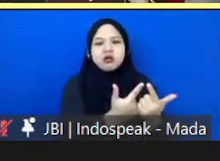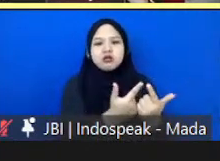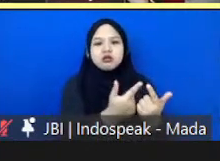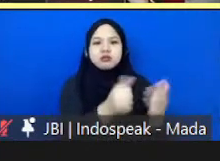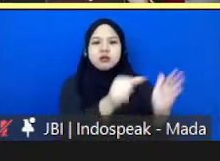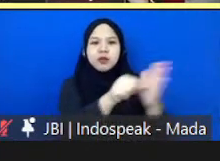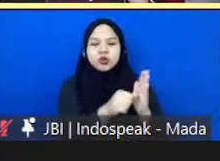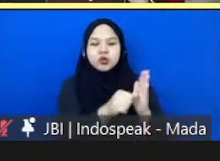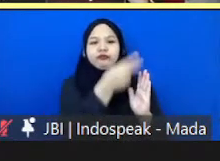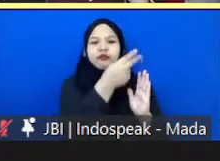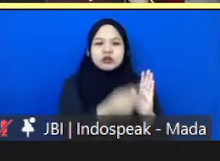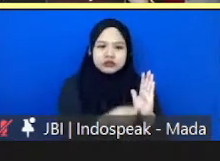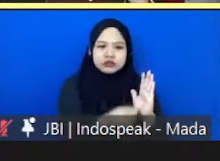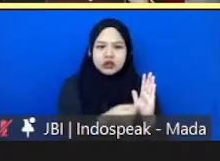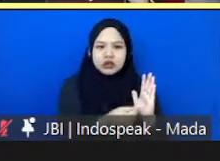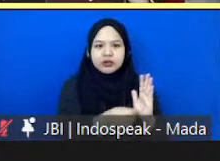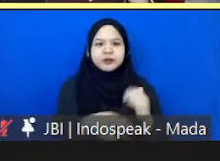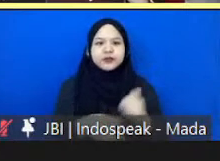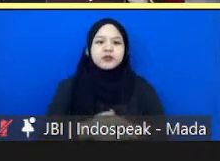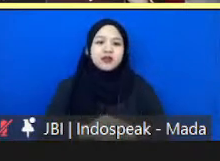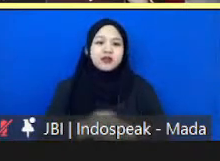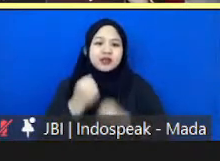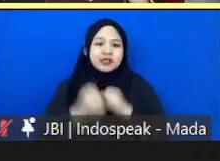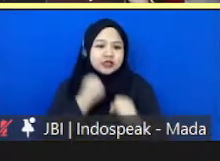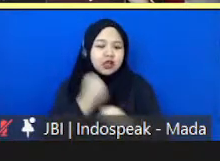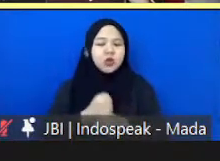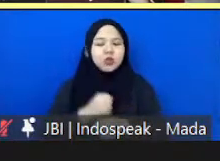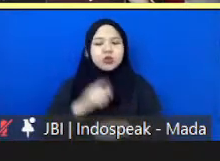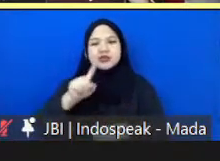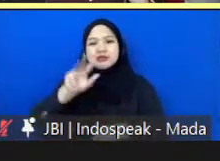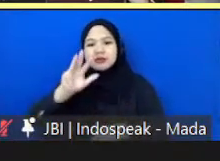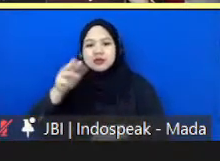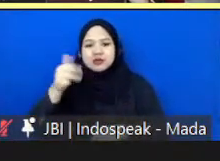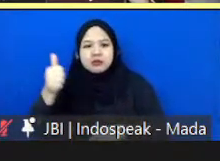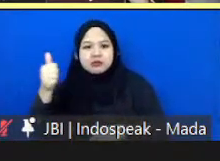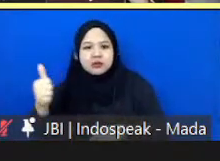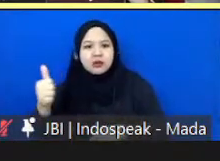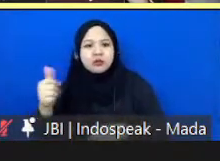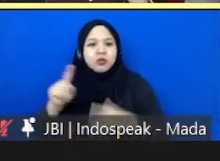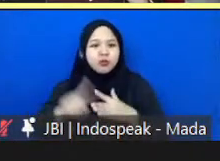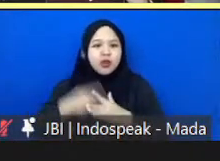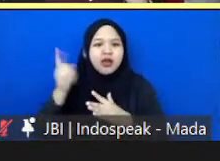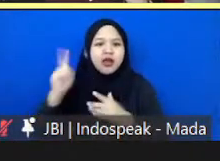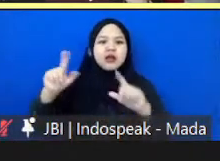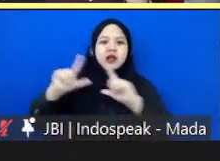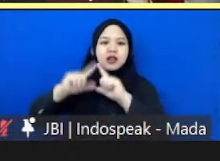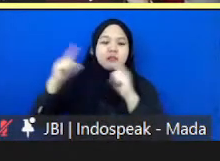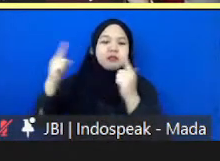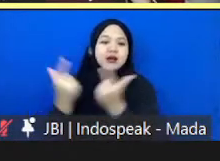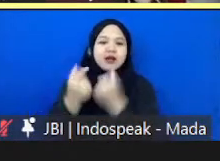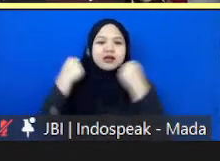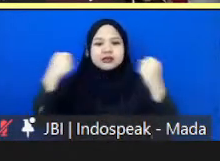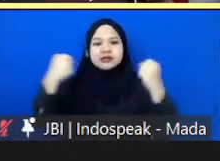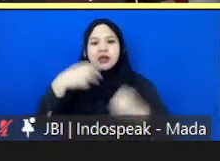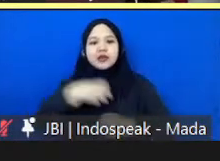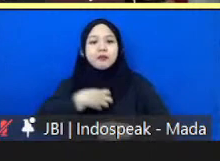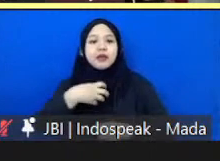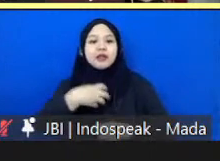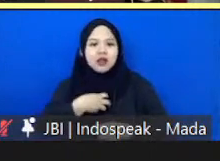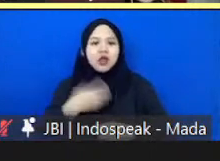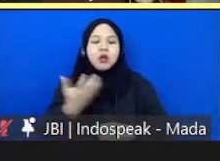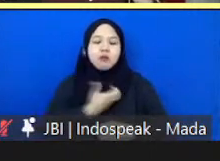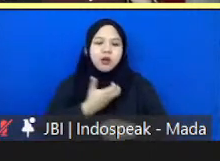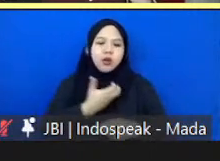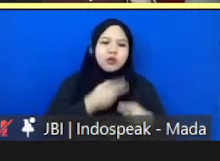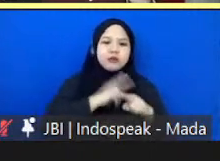1966, the right to access institutional mental health care became voluntary. Care at the hospital also experienced an evolution, and